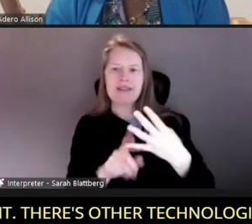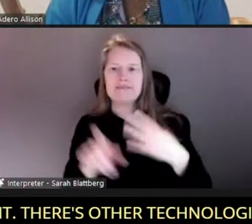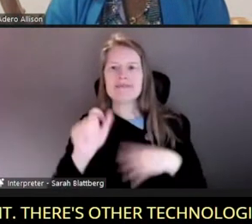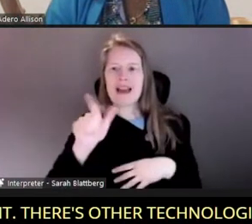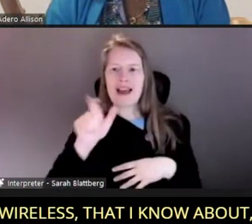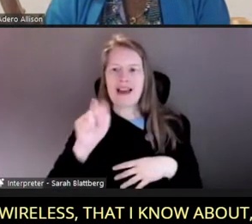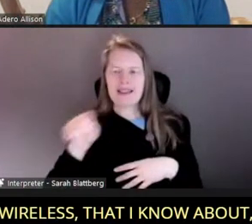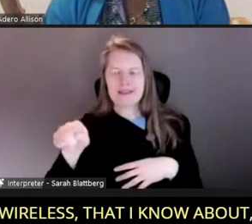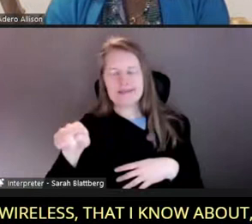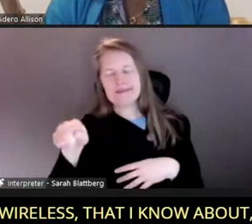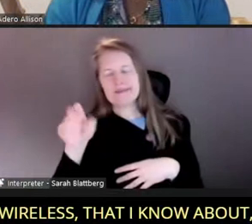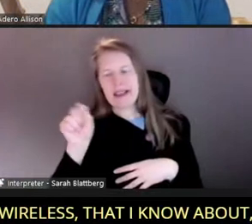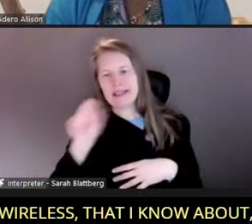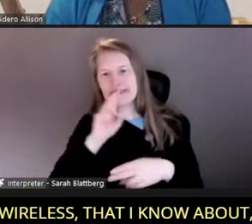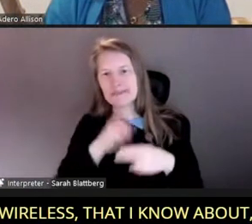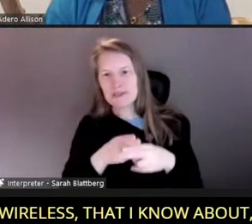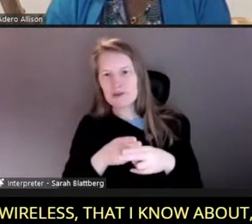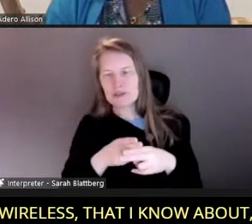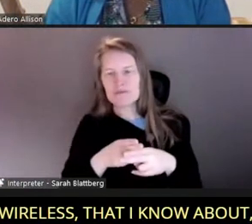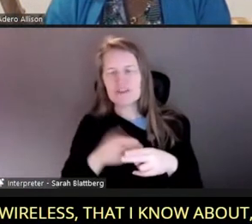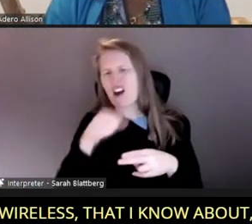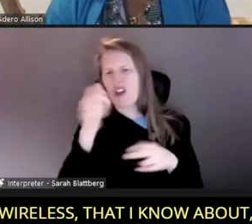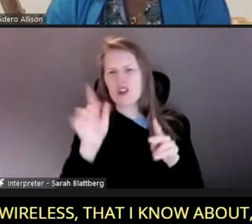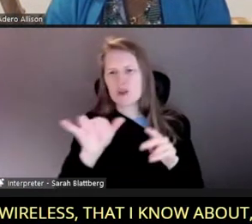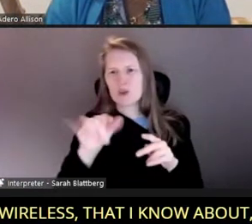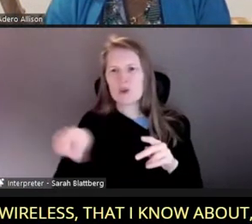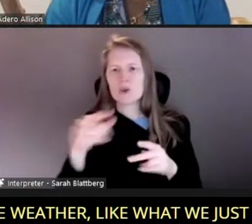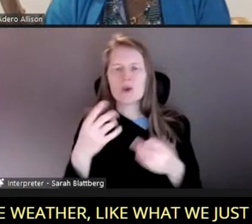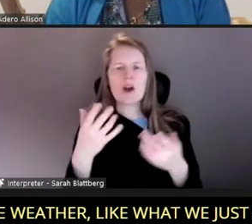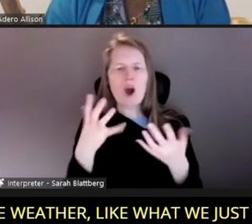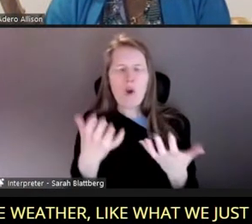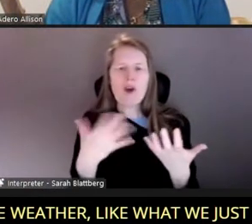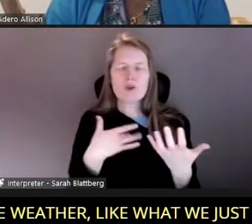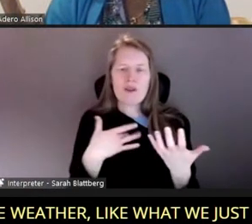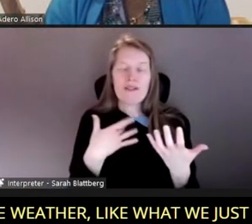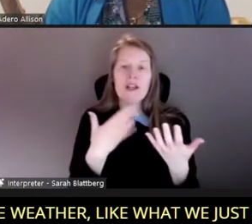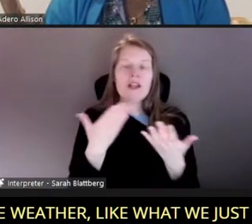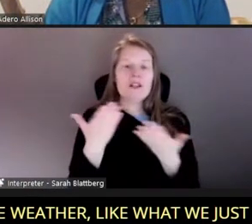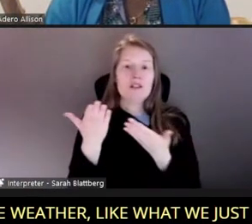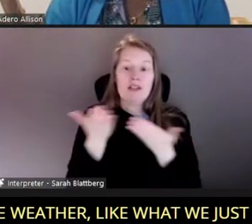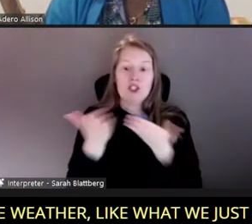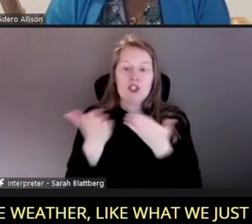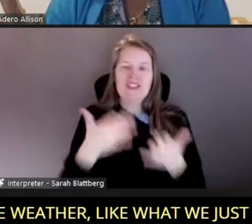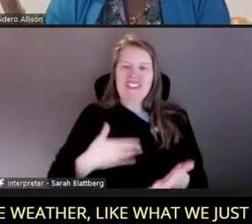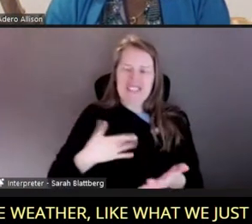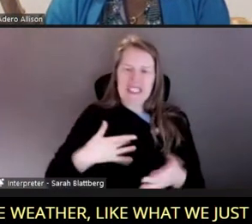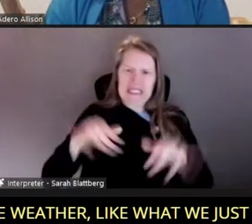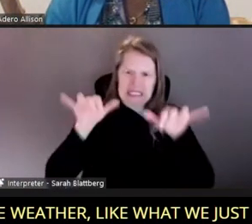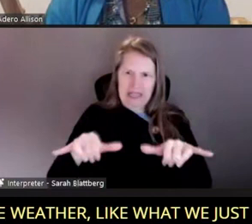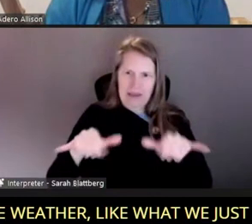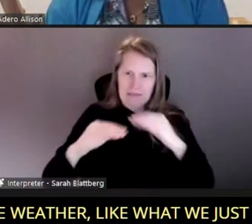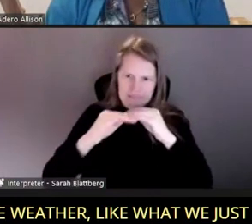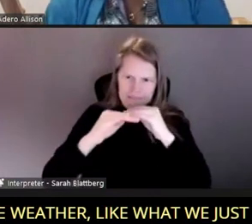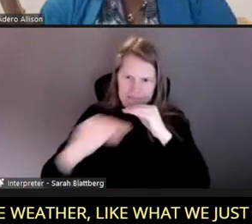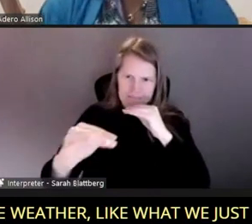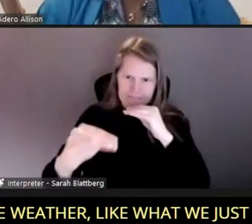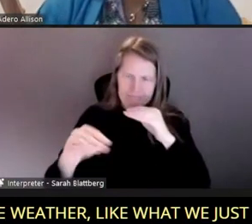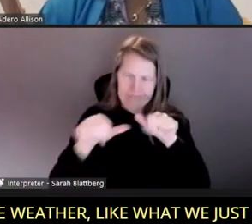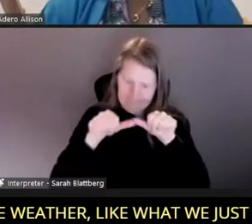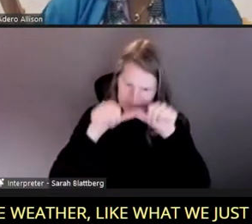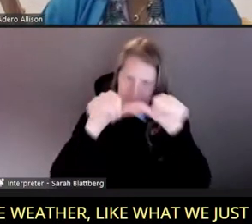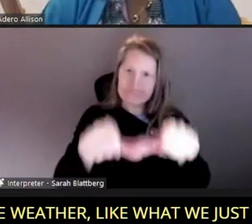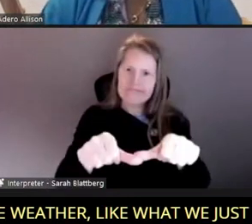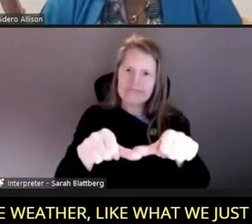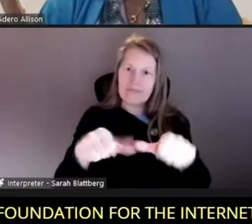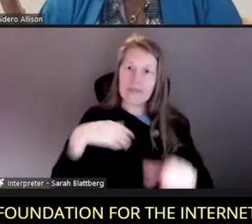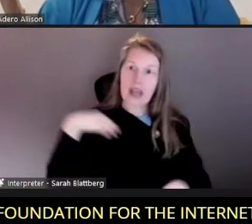up, everybody's brought this up, and that is I want consistency in delivery of the service. If I'm